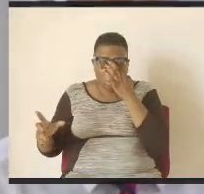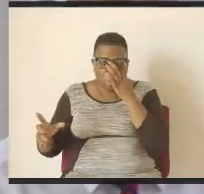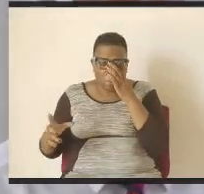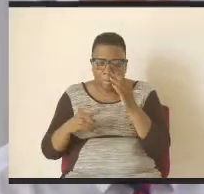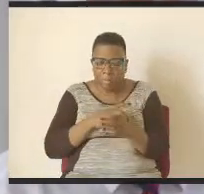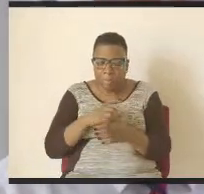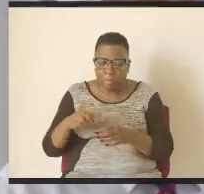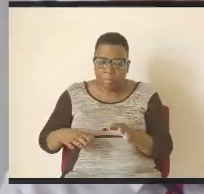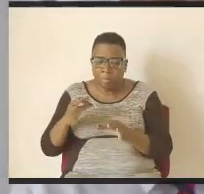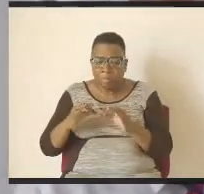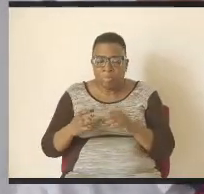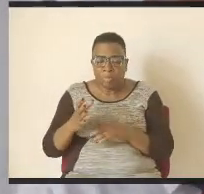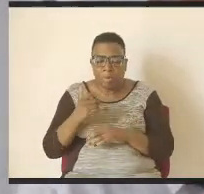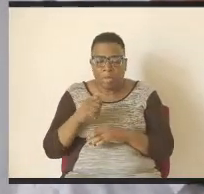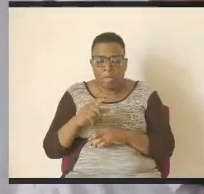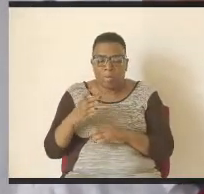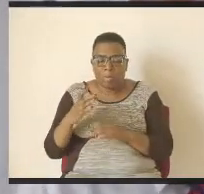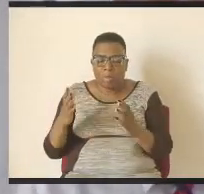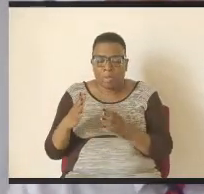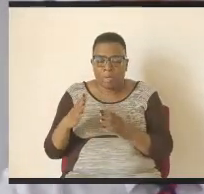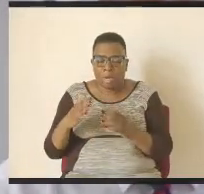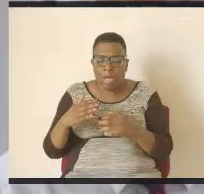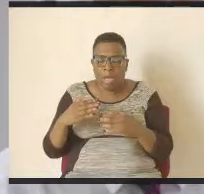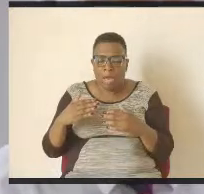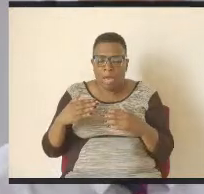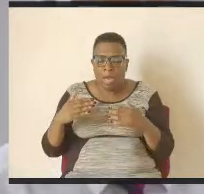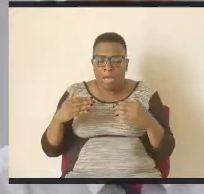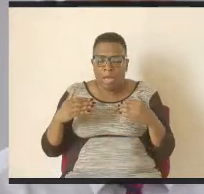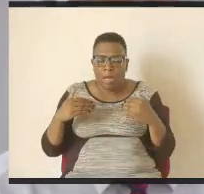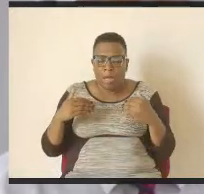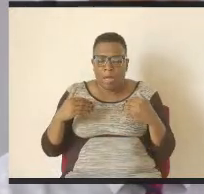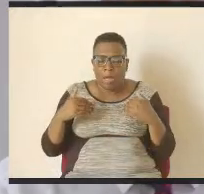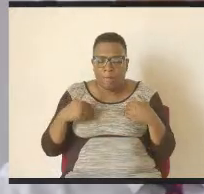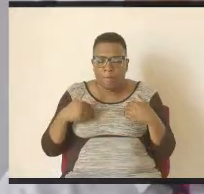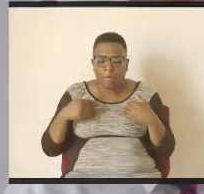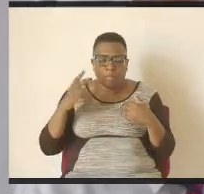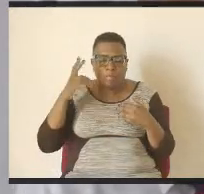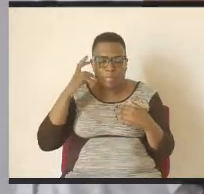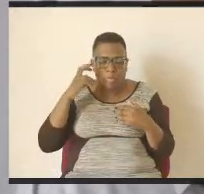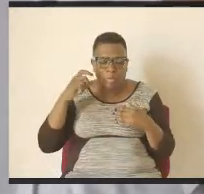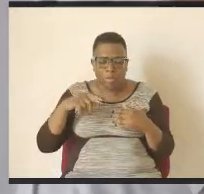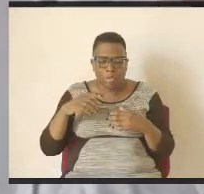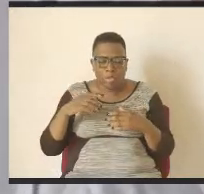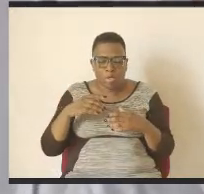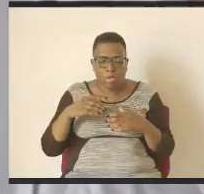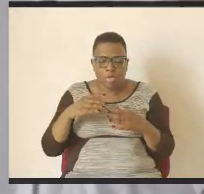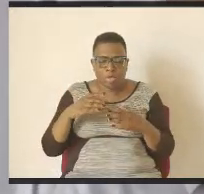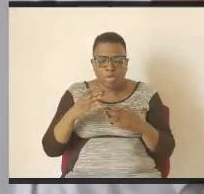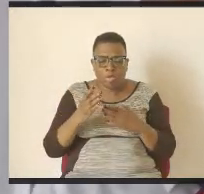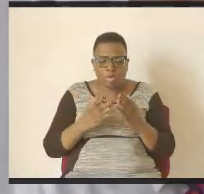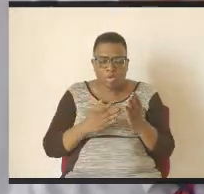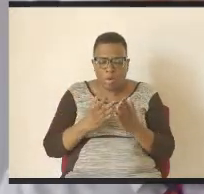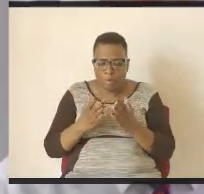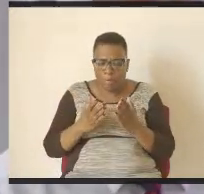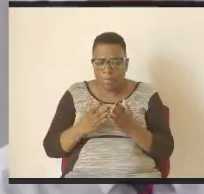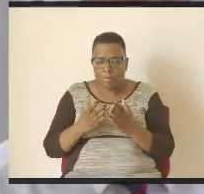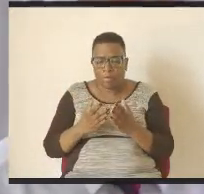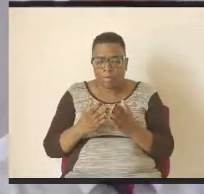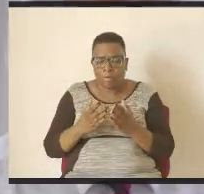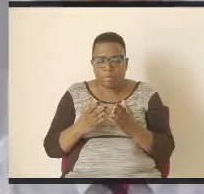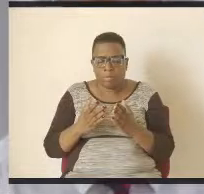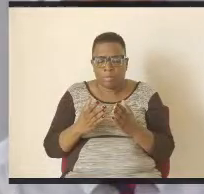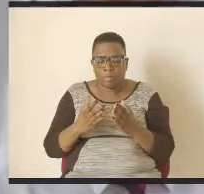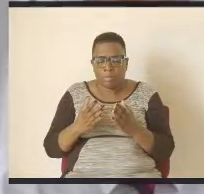there's anyone here this morning who haven't taken part in this service, whether inside the auditorium or